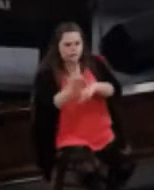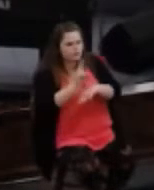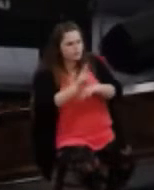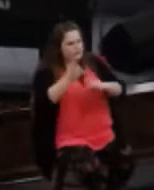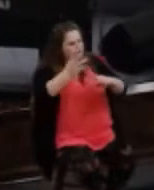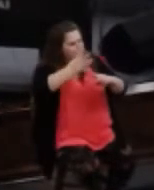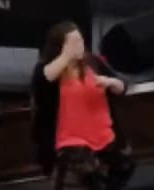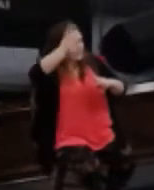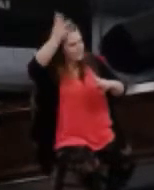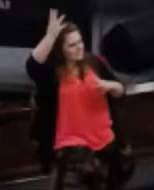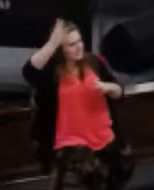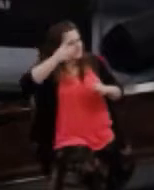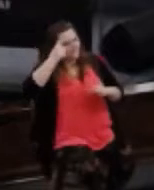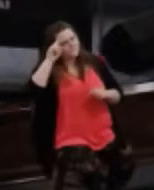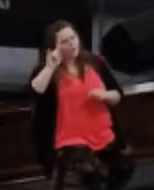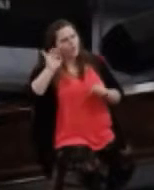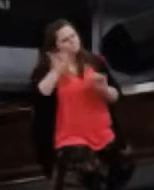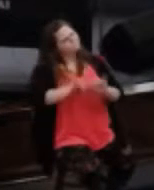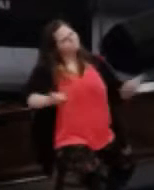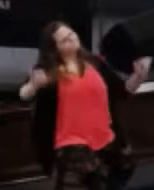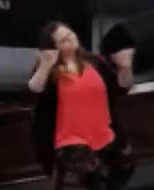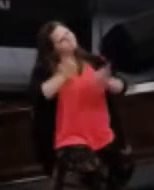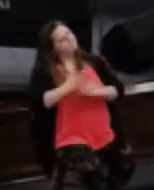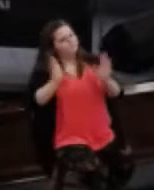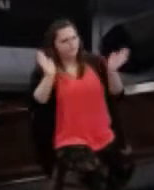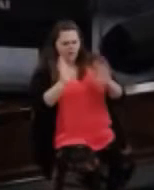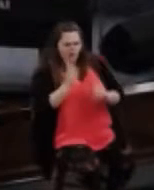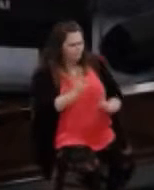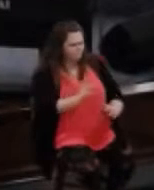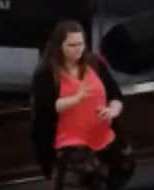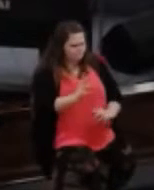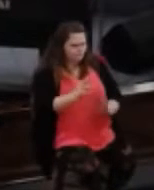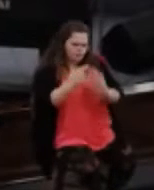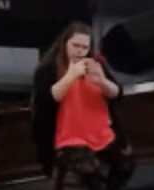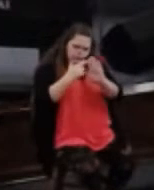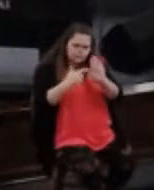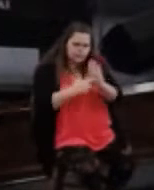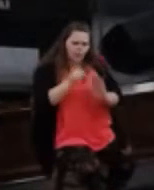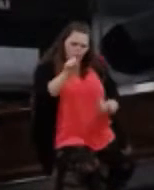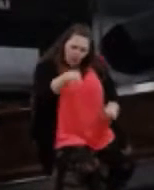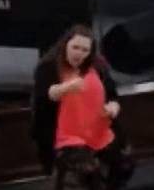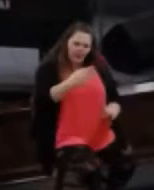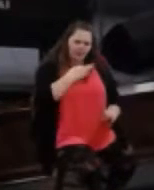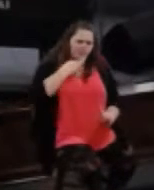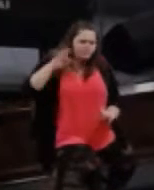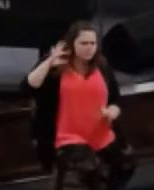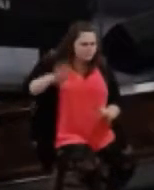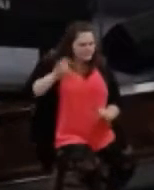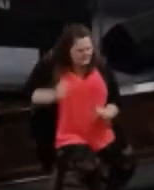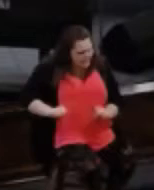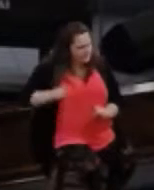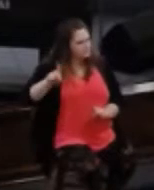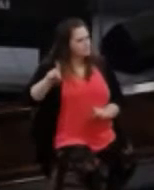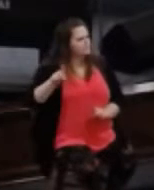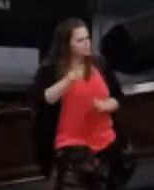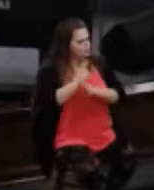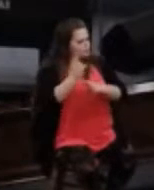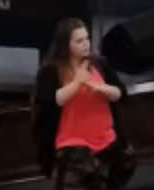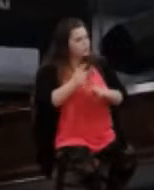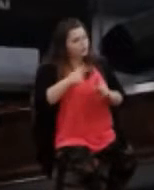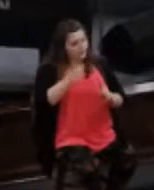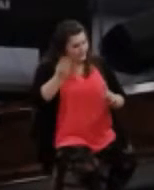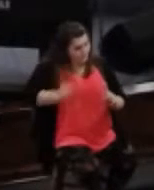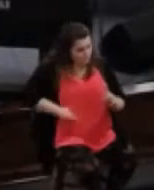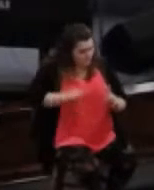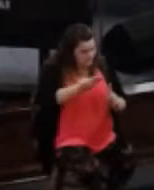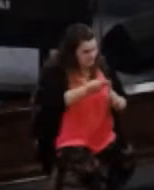not to use frankincense for common purposes. It was strictly to be used by the priest. So this gift was given to him because